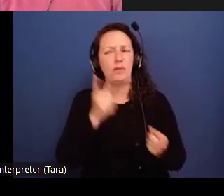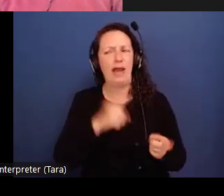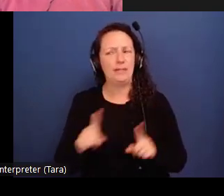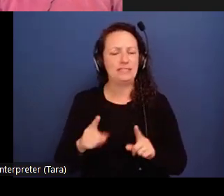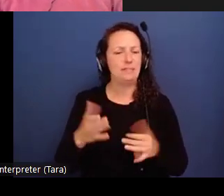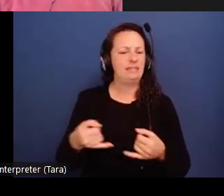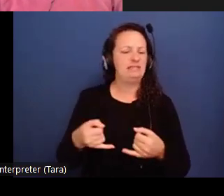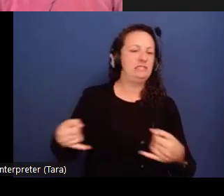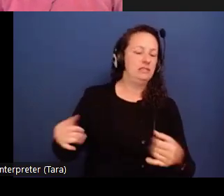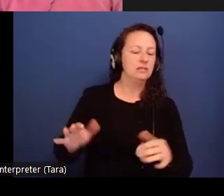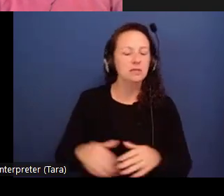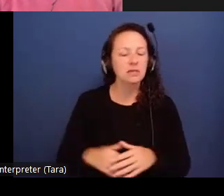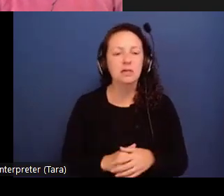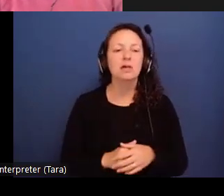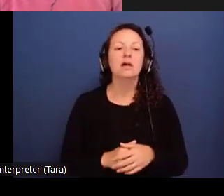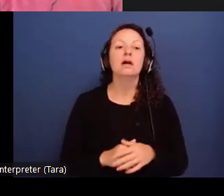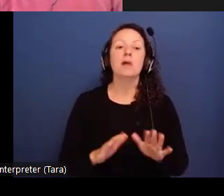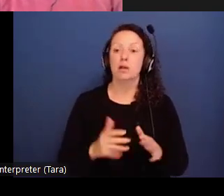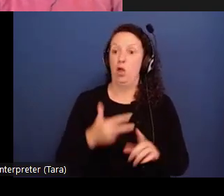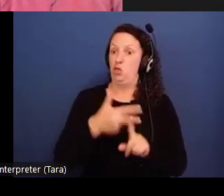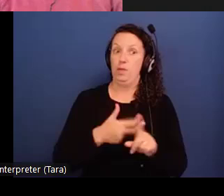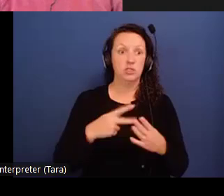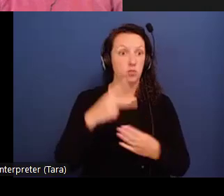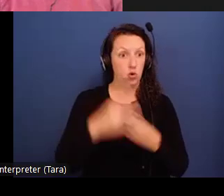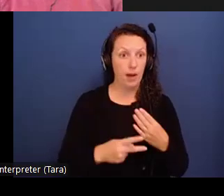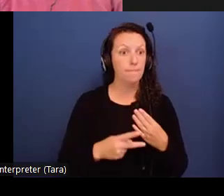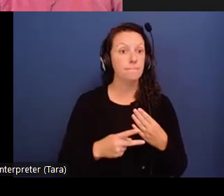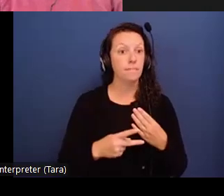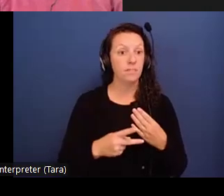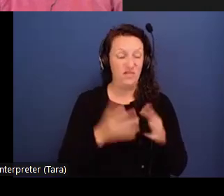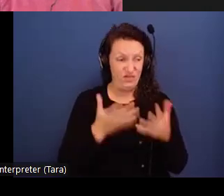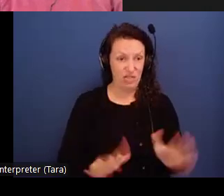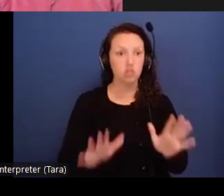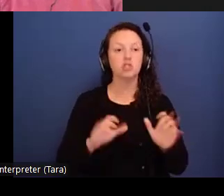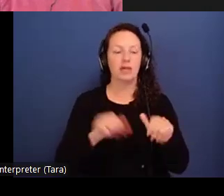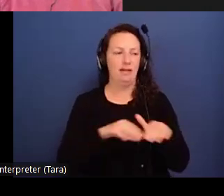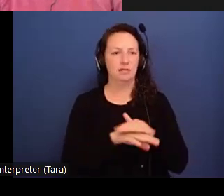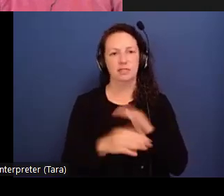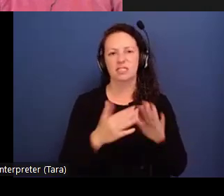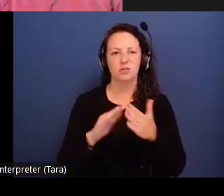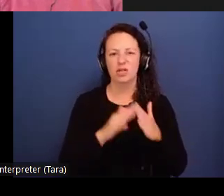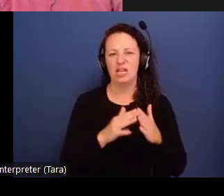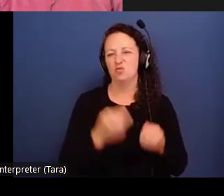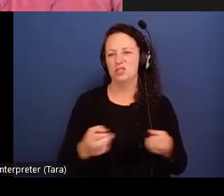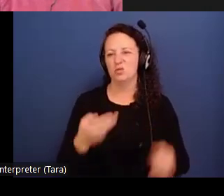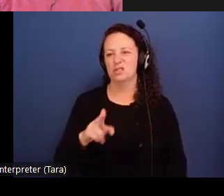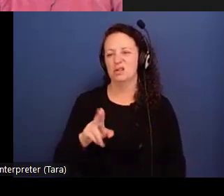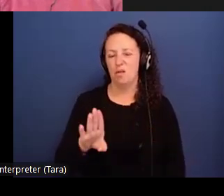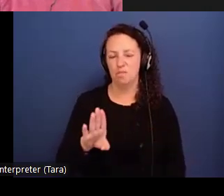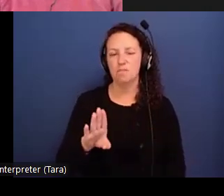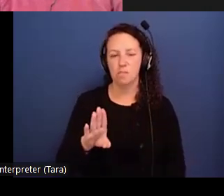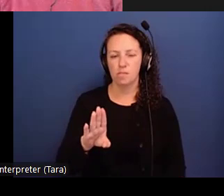after the 3 months program, everybody has access to the community hub, which is the resource hub. And